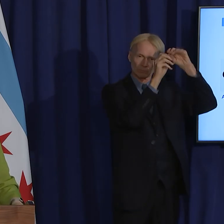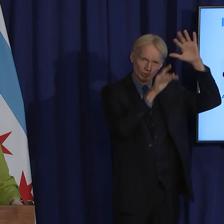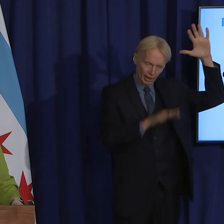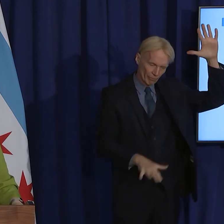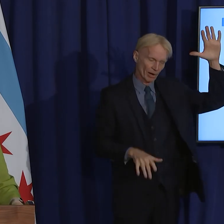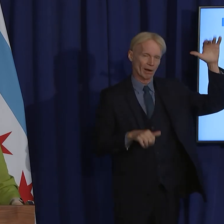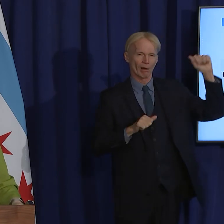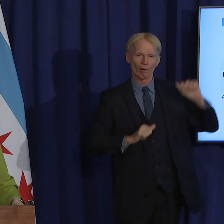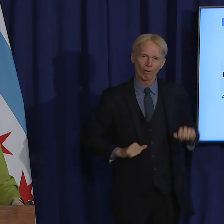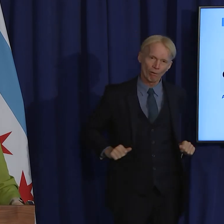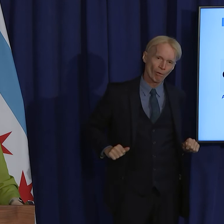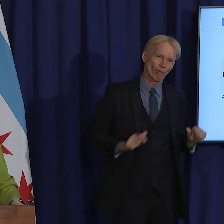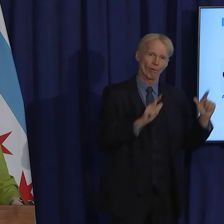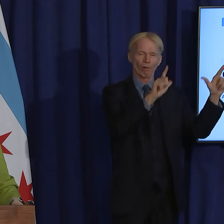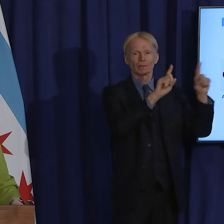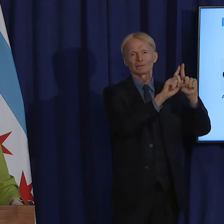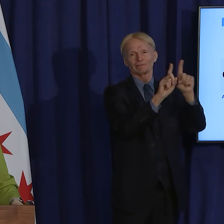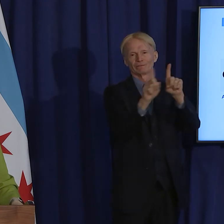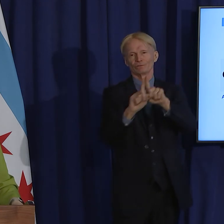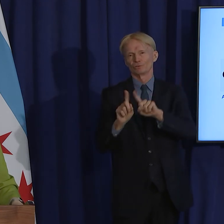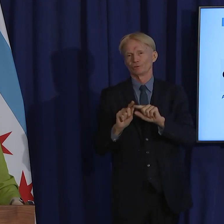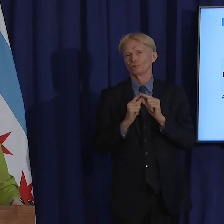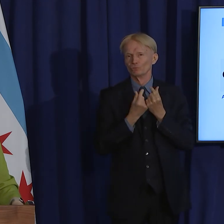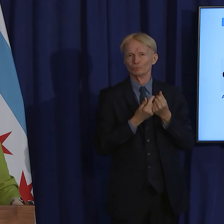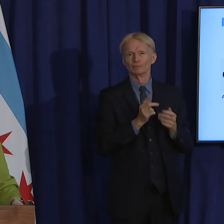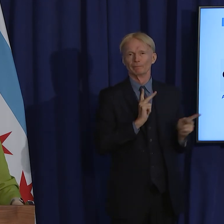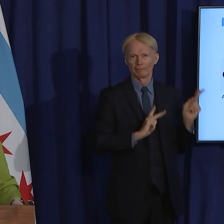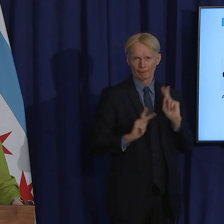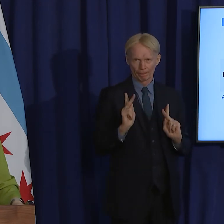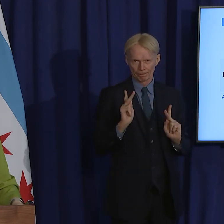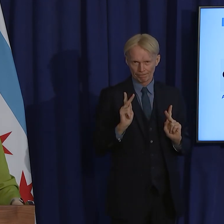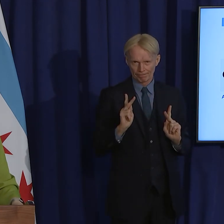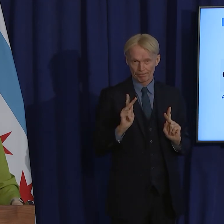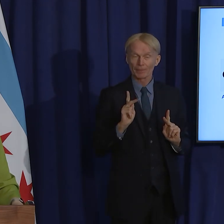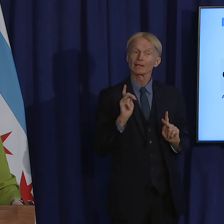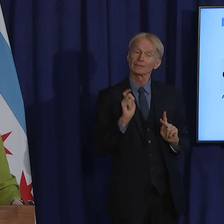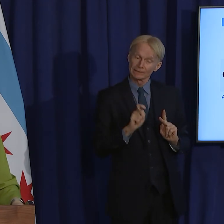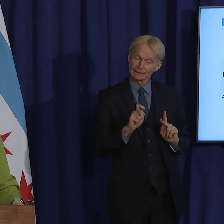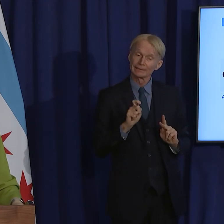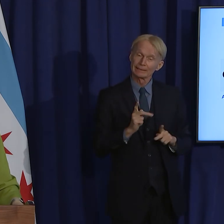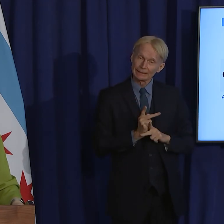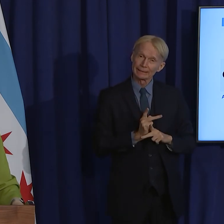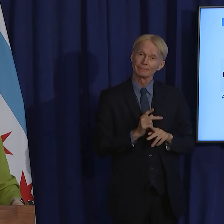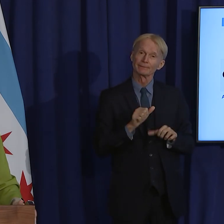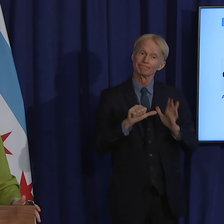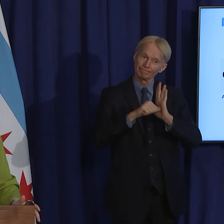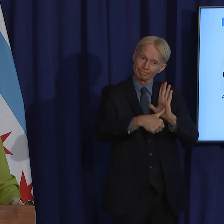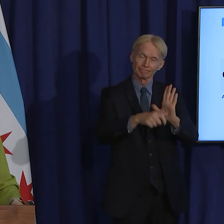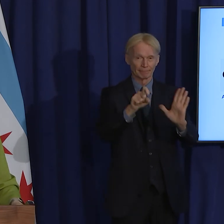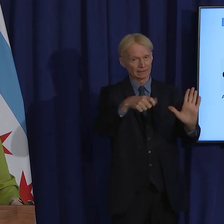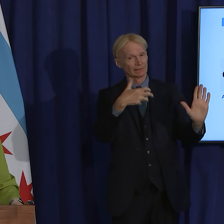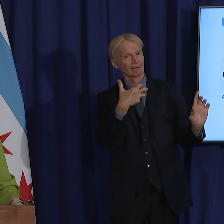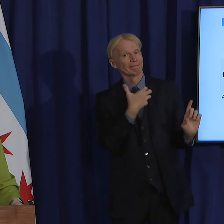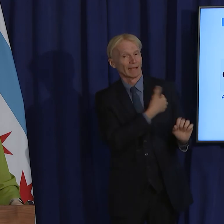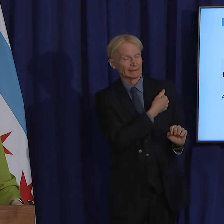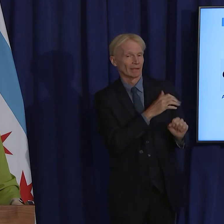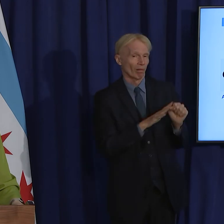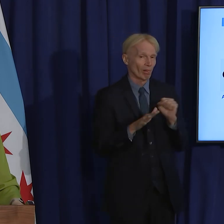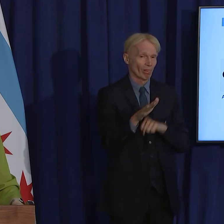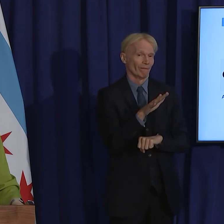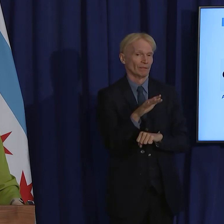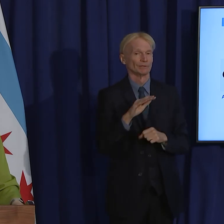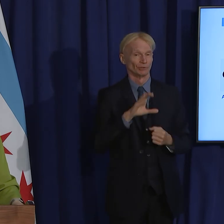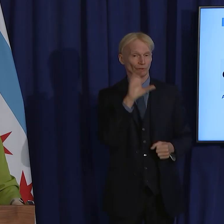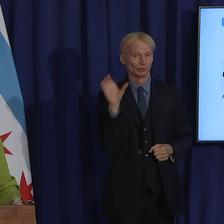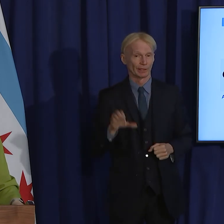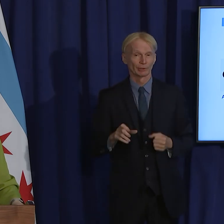those increases across all groups, and do need to continue to push on vaccination across the city then as well. And on that